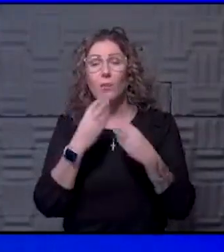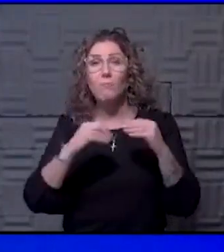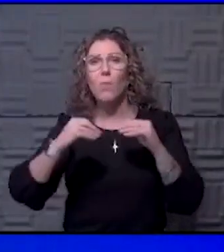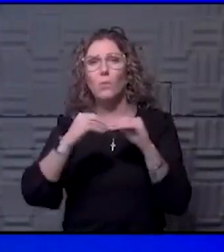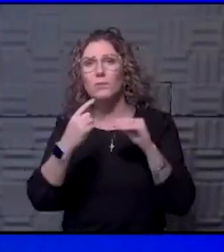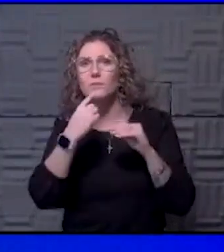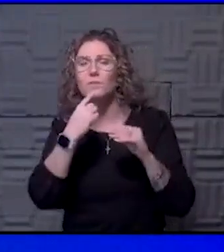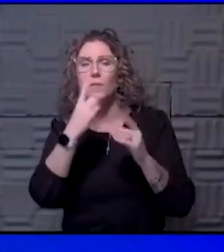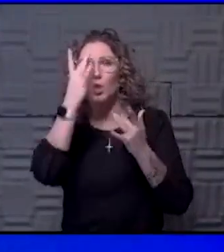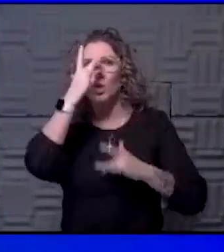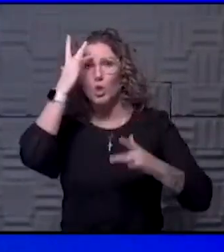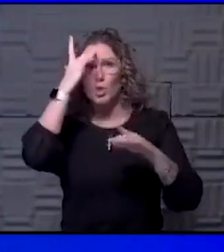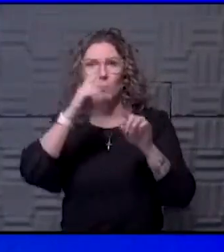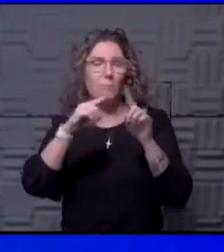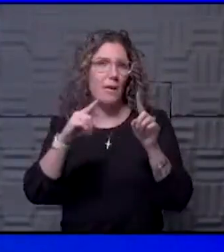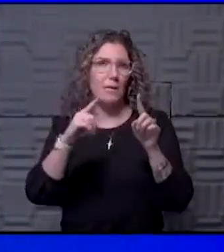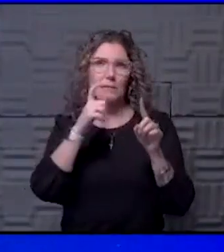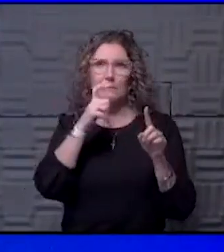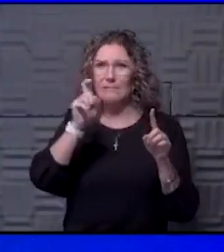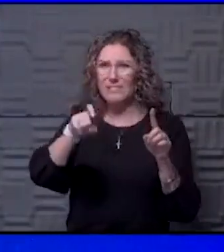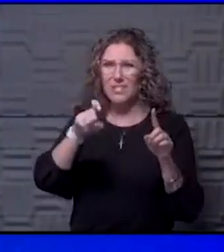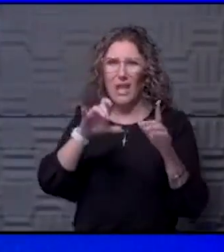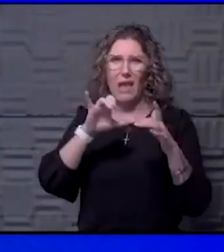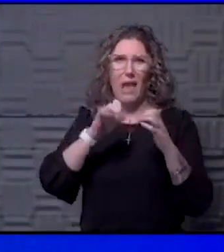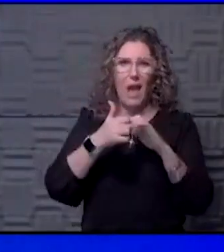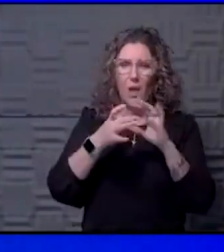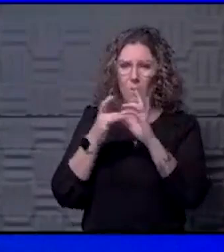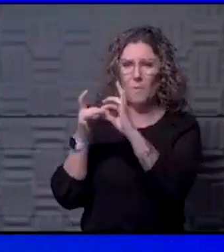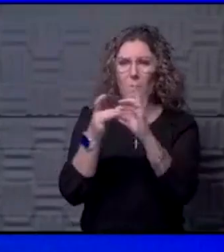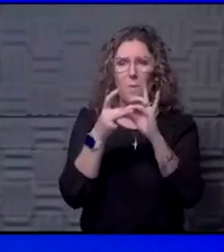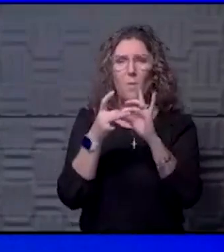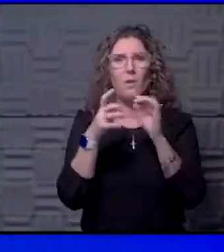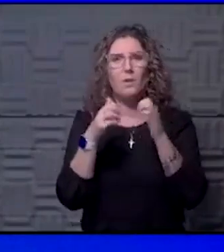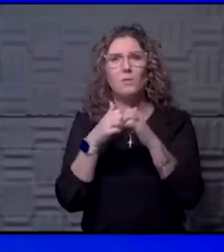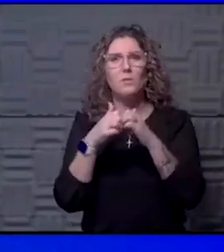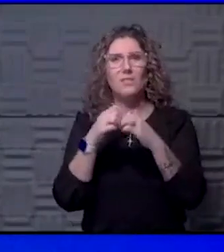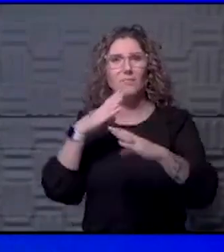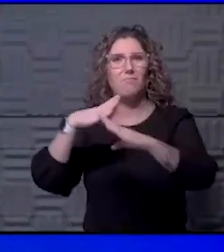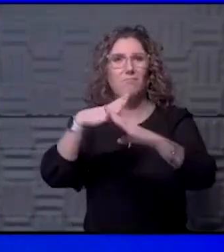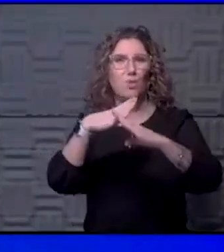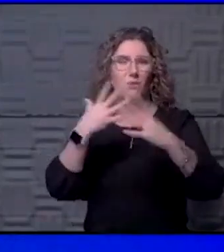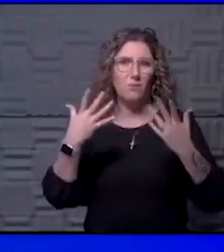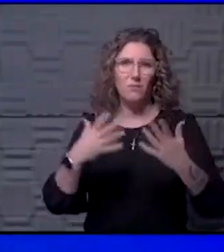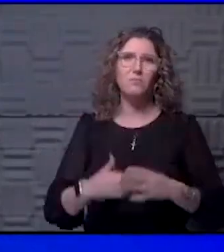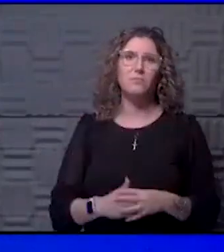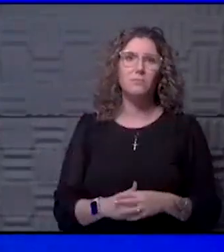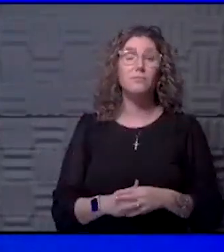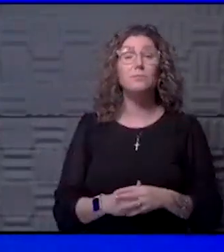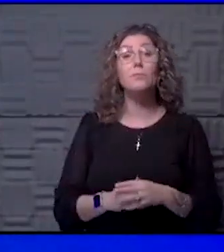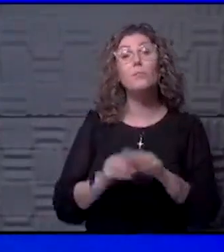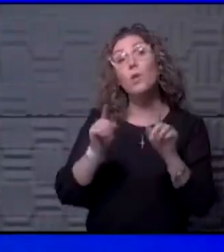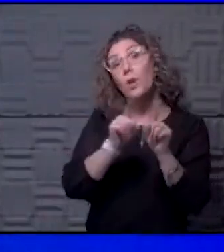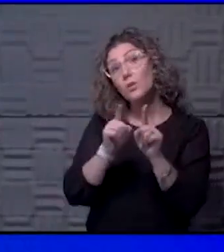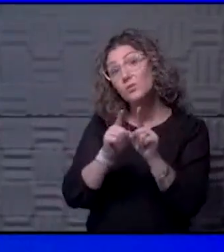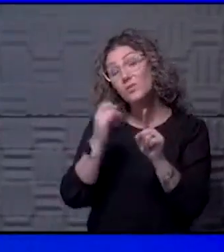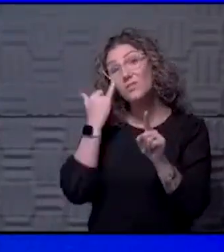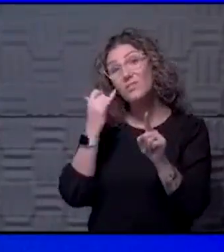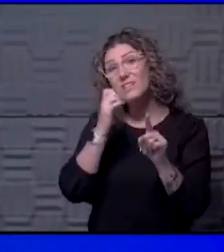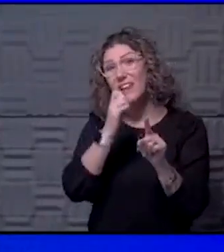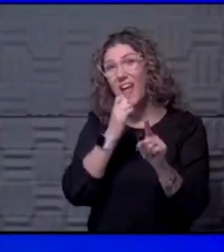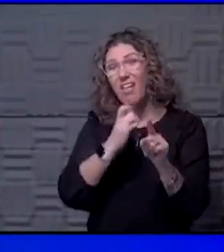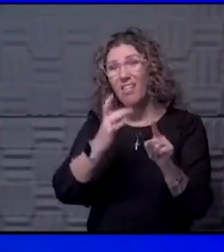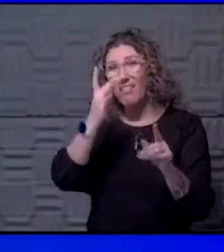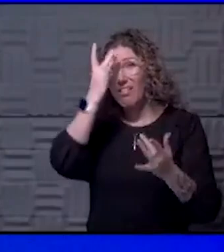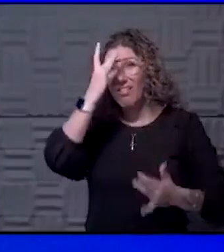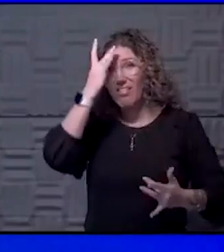illness. But again, we don't know necessarily how that correlates with immunity. But also, even if you weren't that ill and didn't